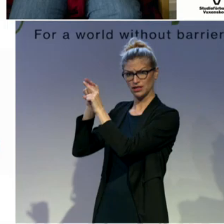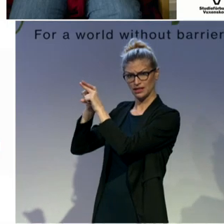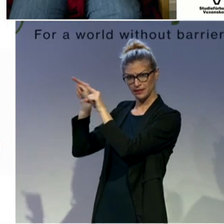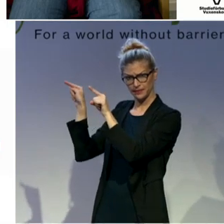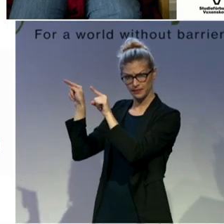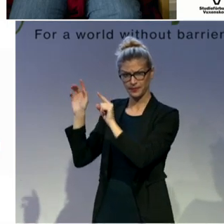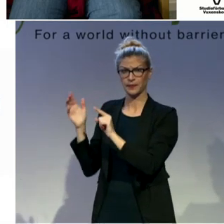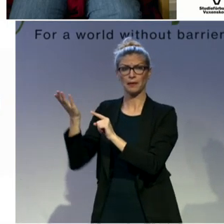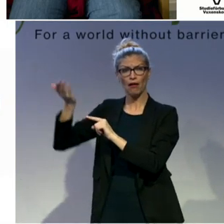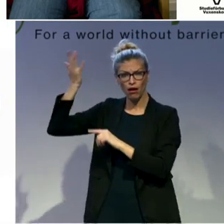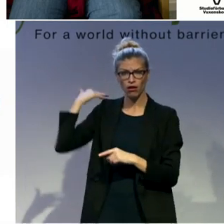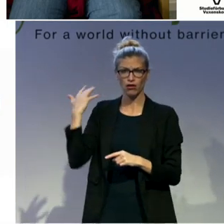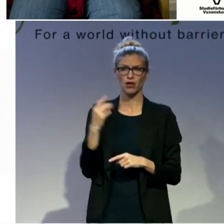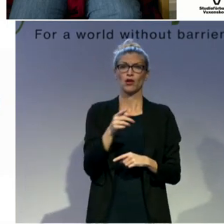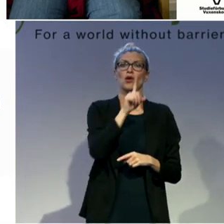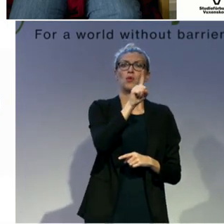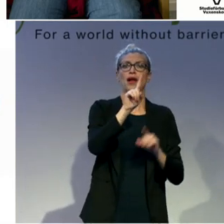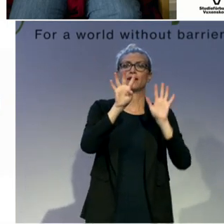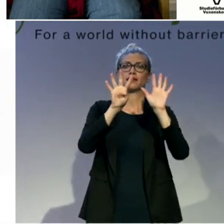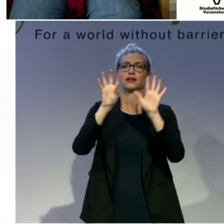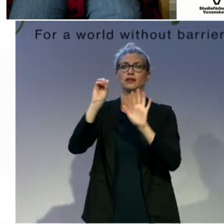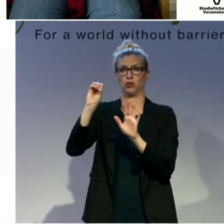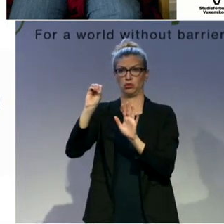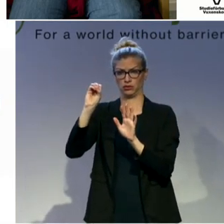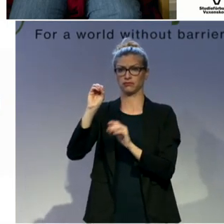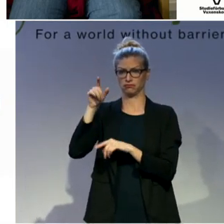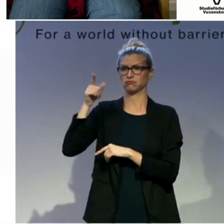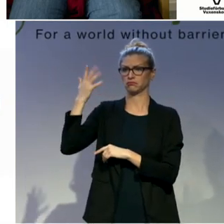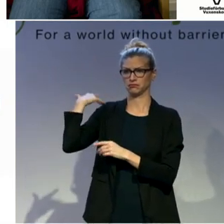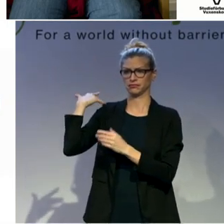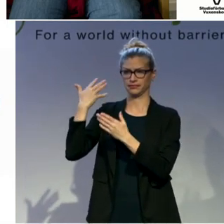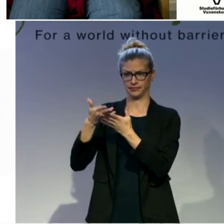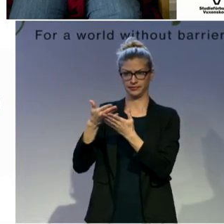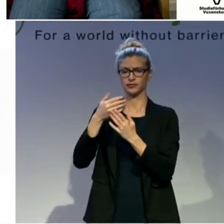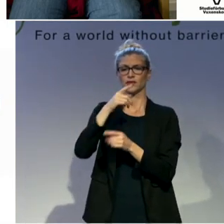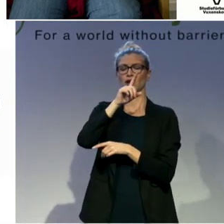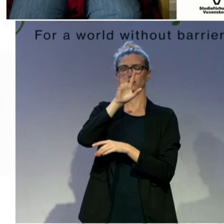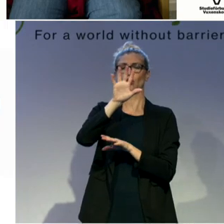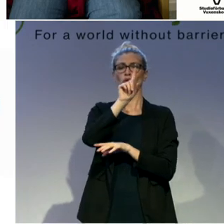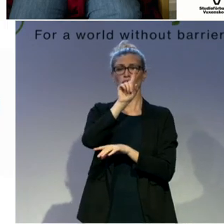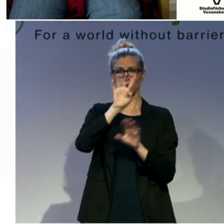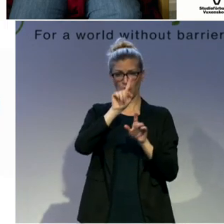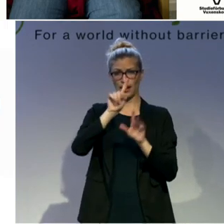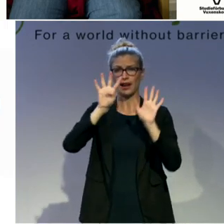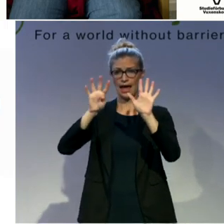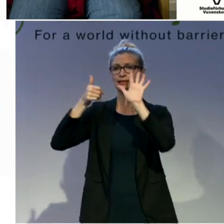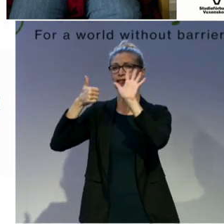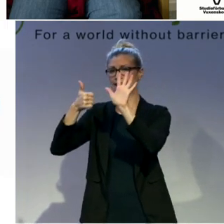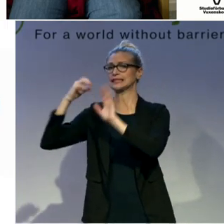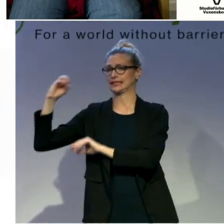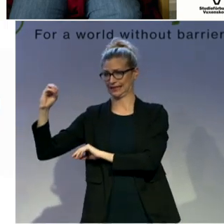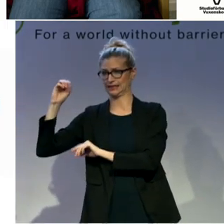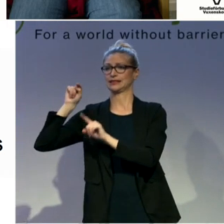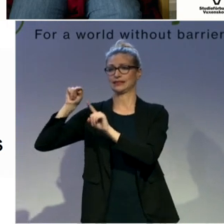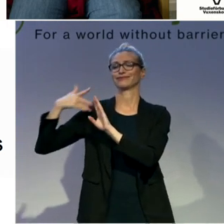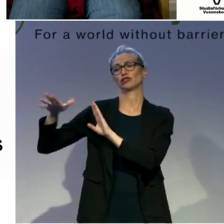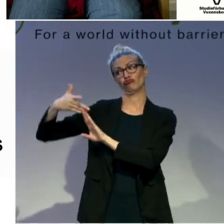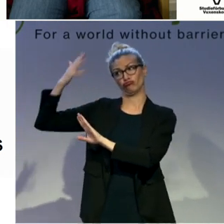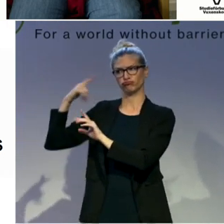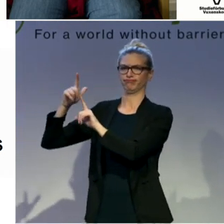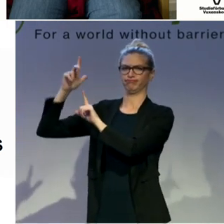The third thing would be to understand that the main method of this adult popular education is the study circle.